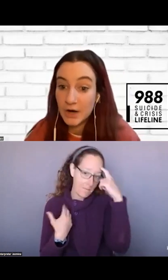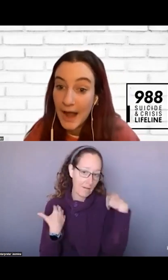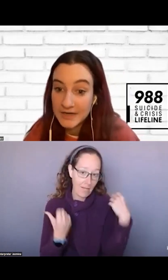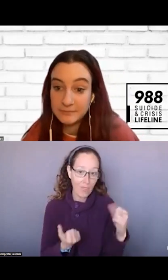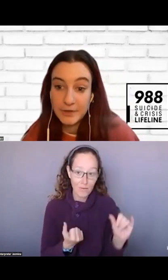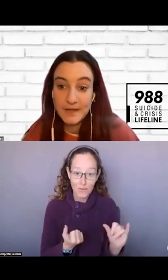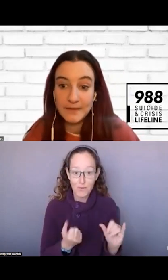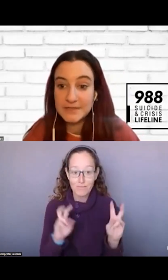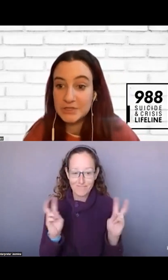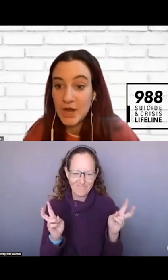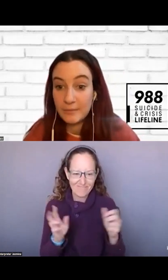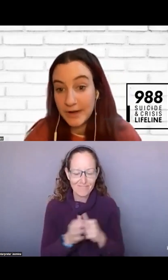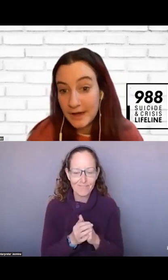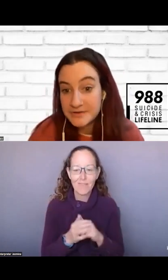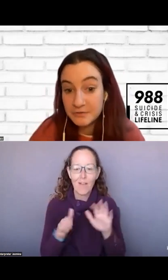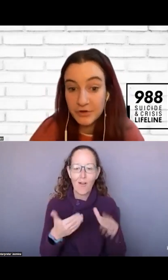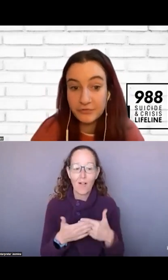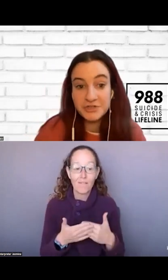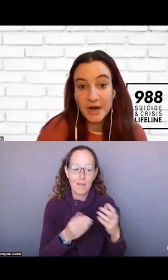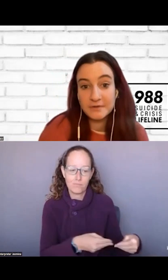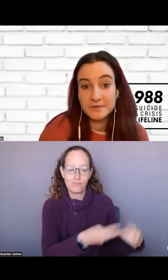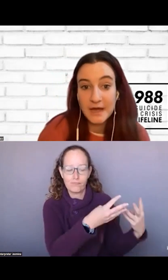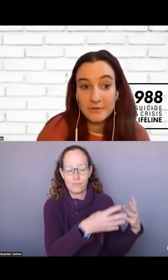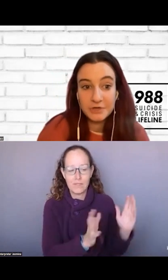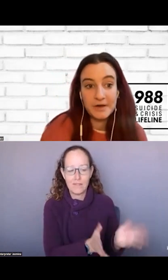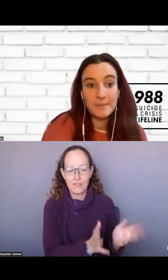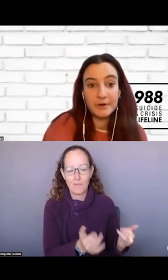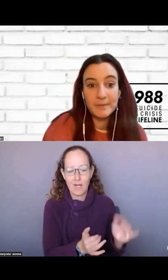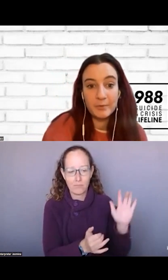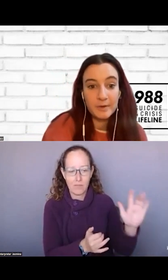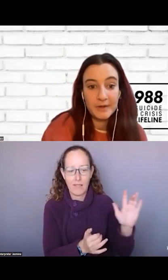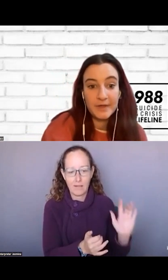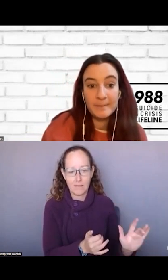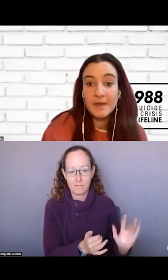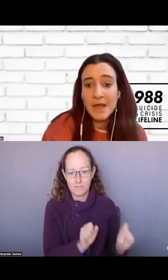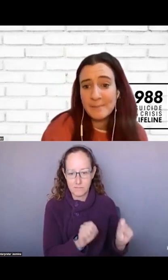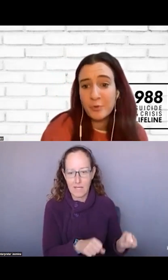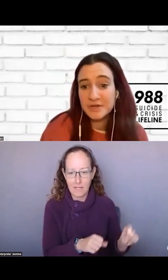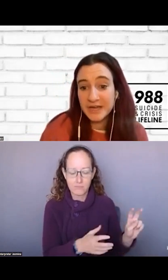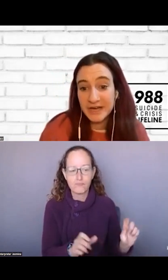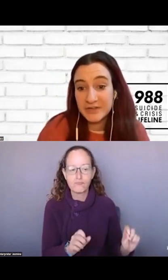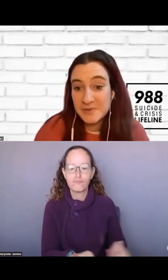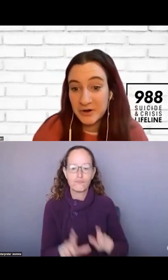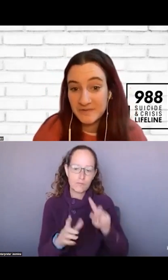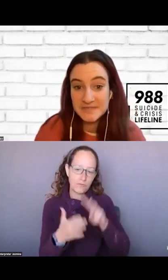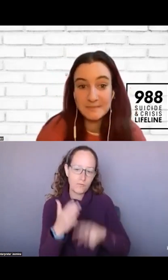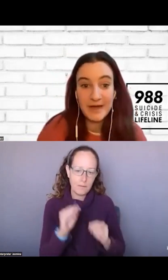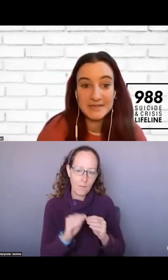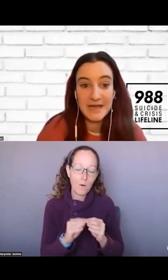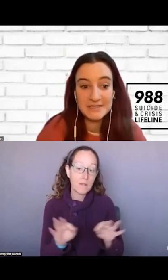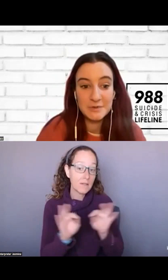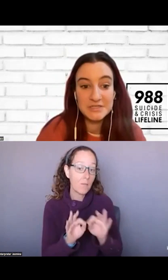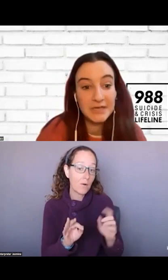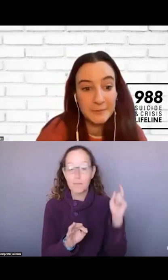items are actively being linked in the chat right now, so feel free to check those out to read up a little bit more about them. Important to kind of keep current events in